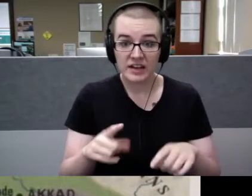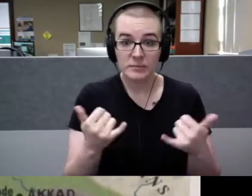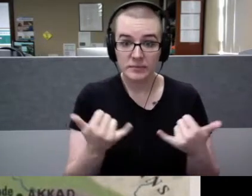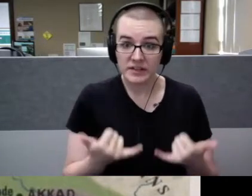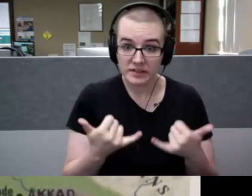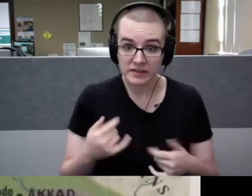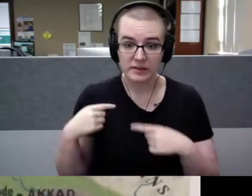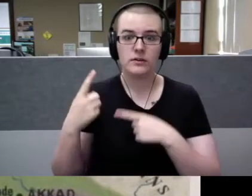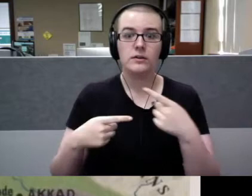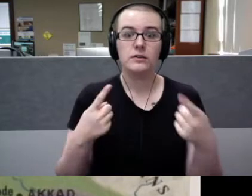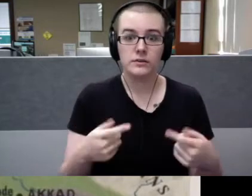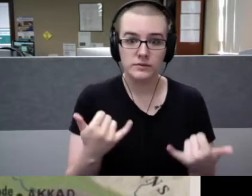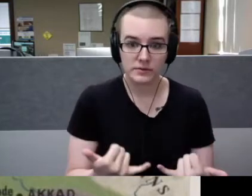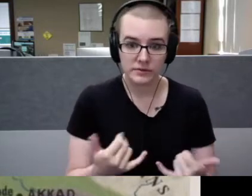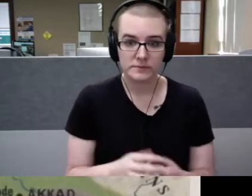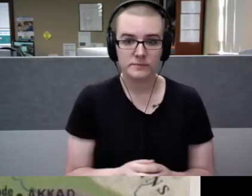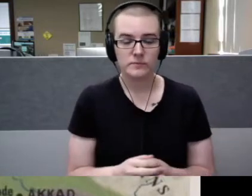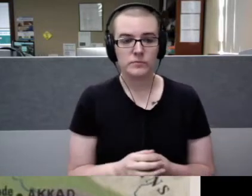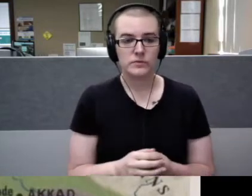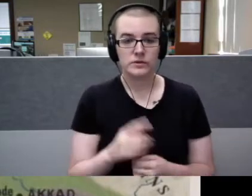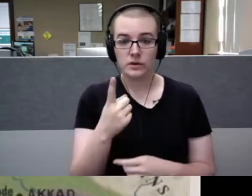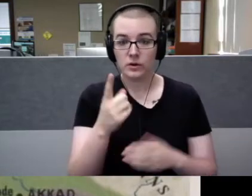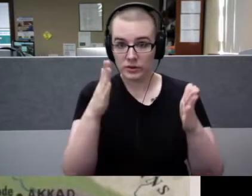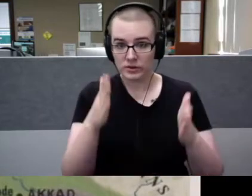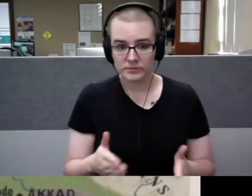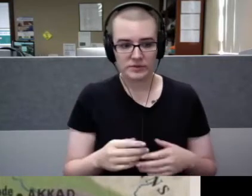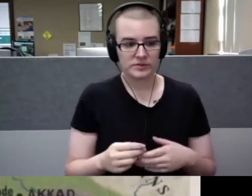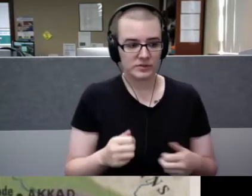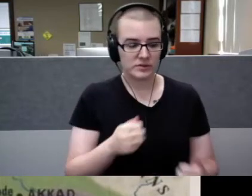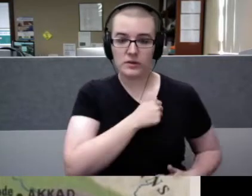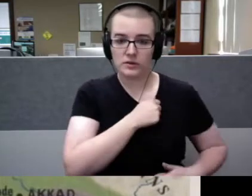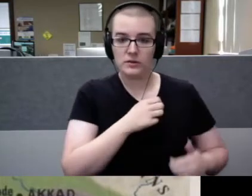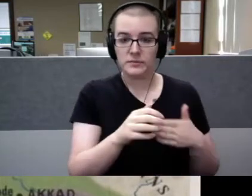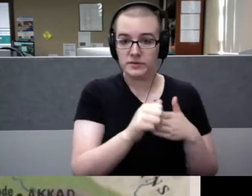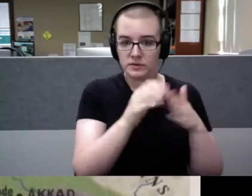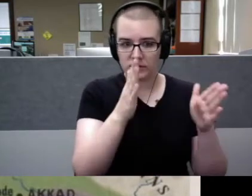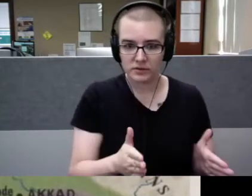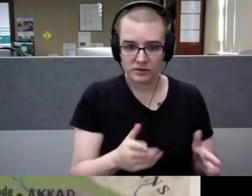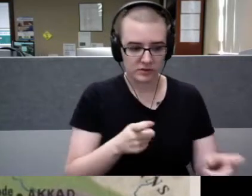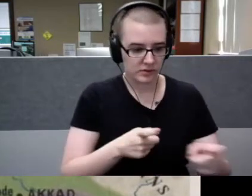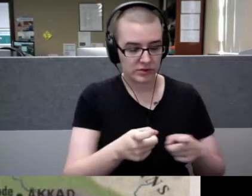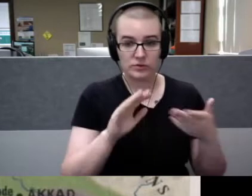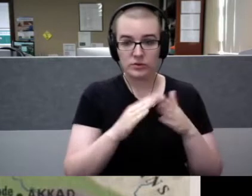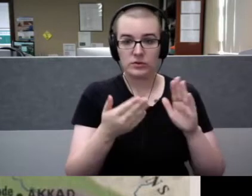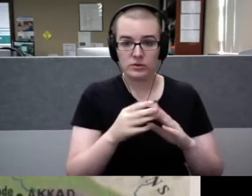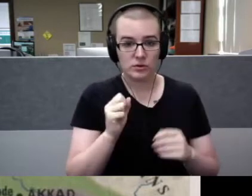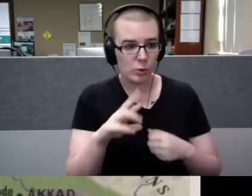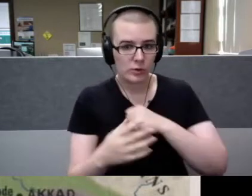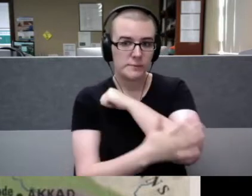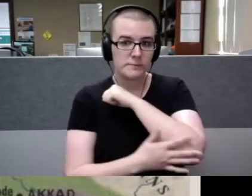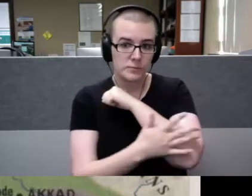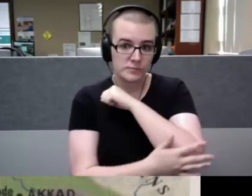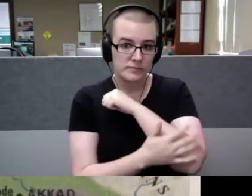where a warrior, a general, a military leader takes control of a city-state or a nation, and then does